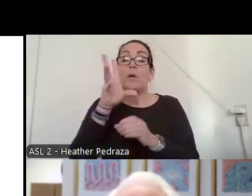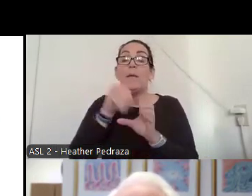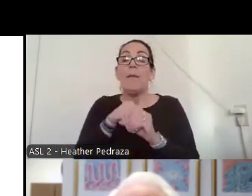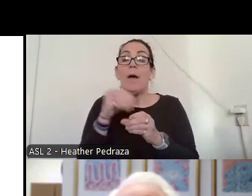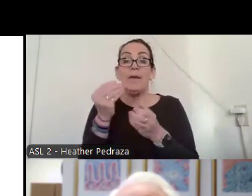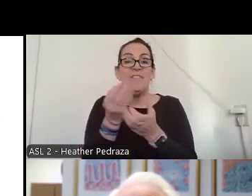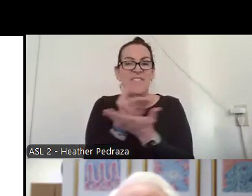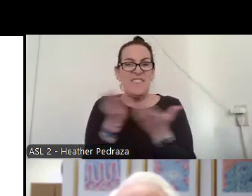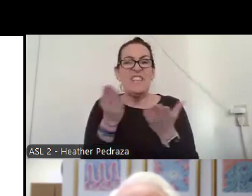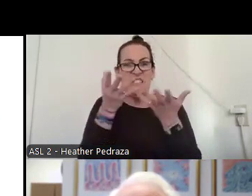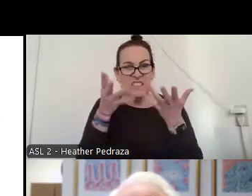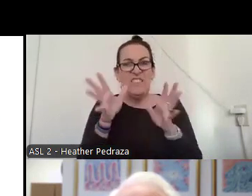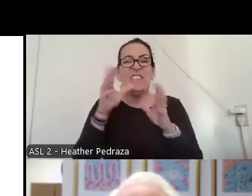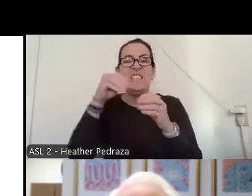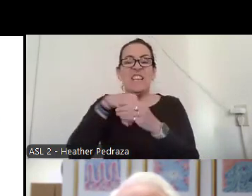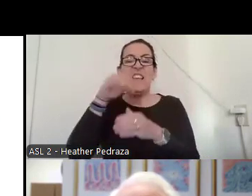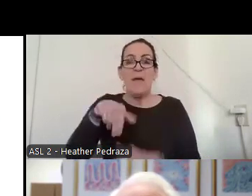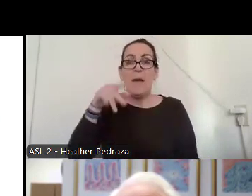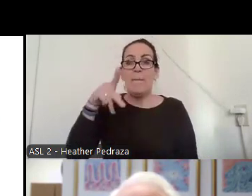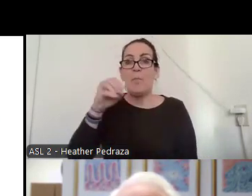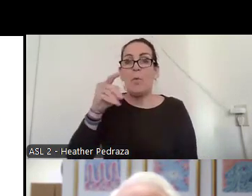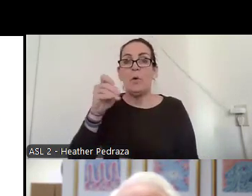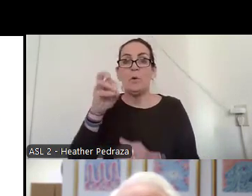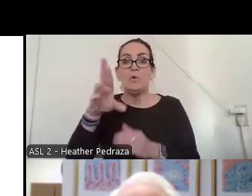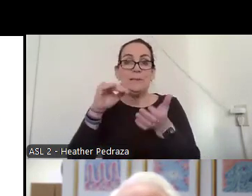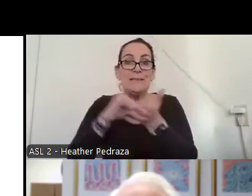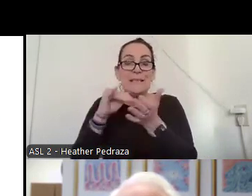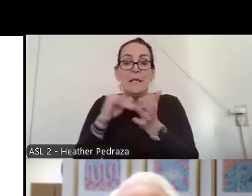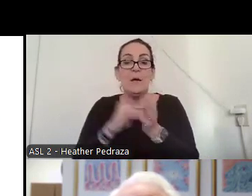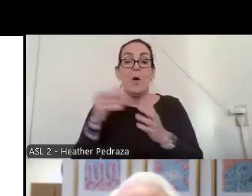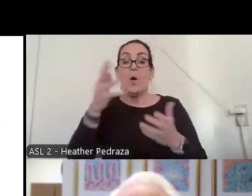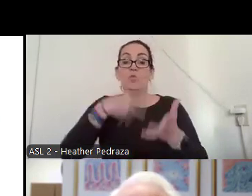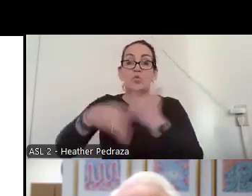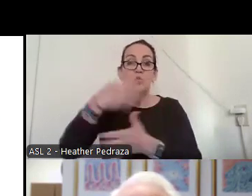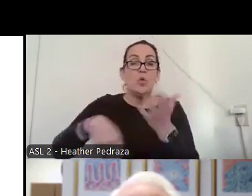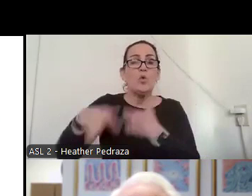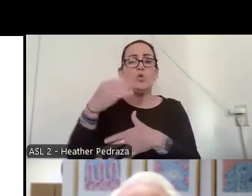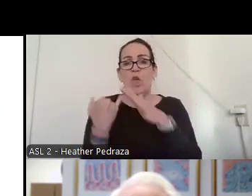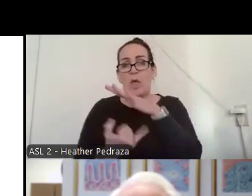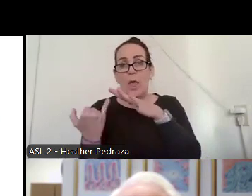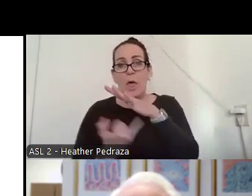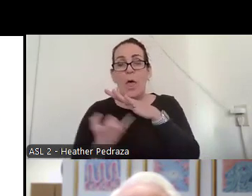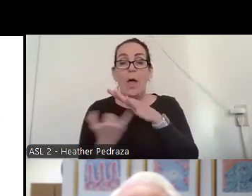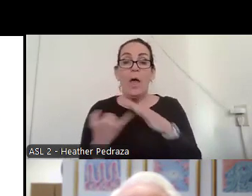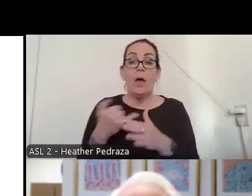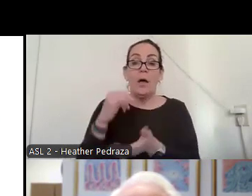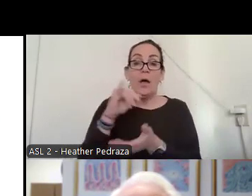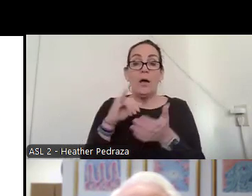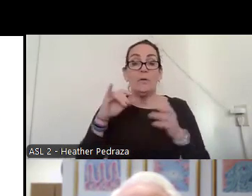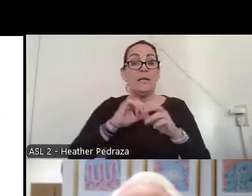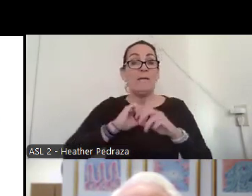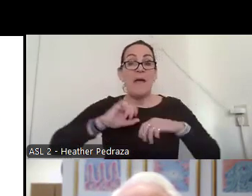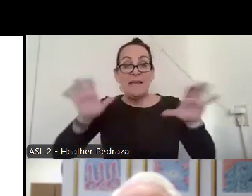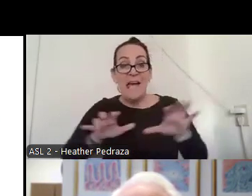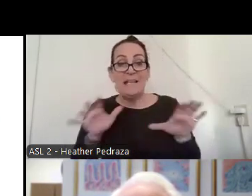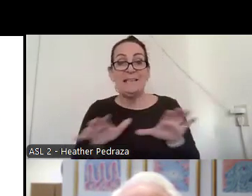Pointer study, a lot of coaching, guided social isolation and kind of activities on Zumba and meditation. But it would